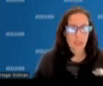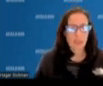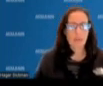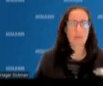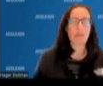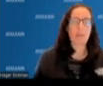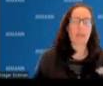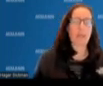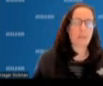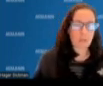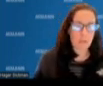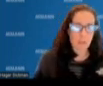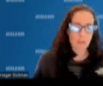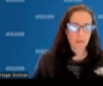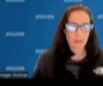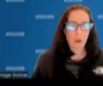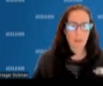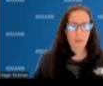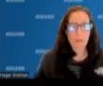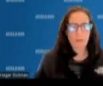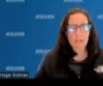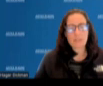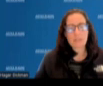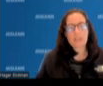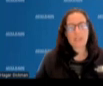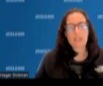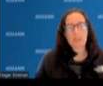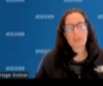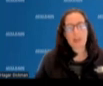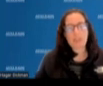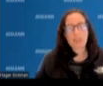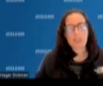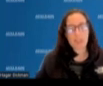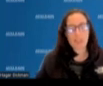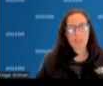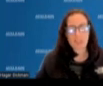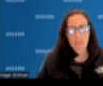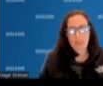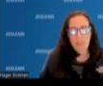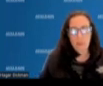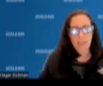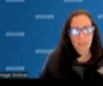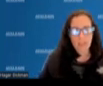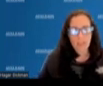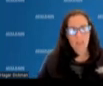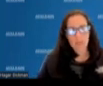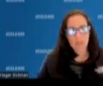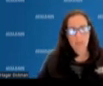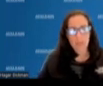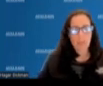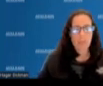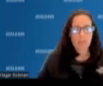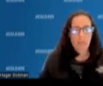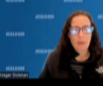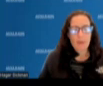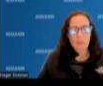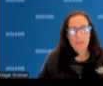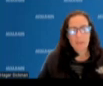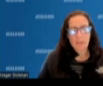state. And home and community-based services programs like IHSS are the most likely to